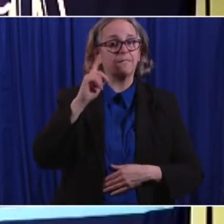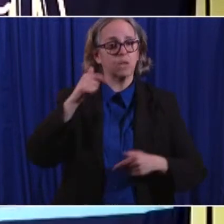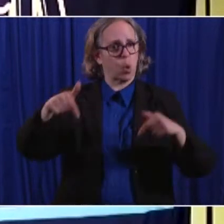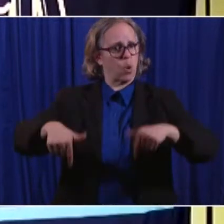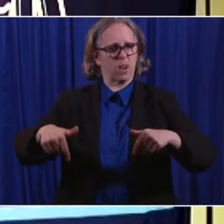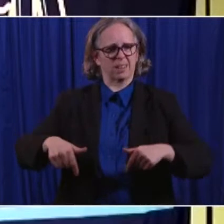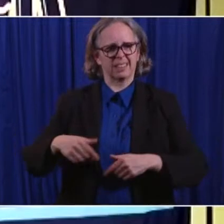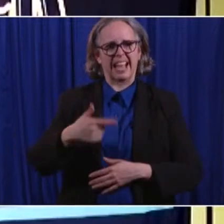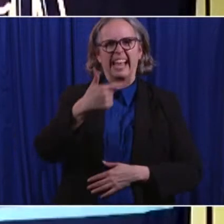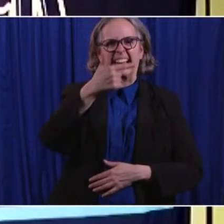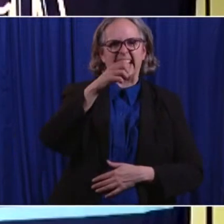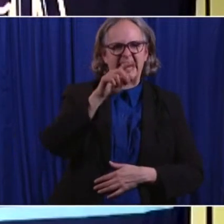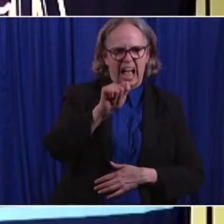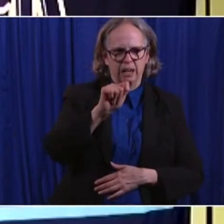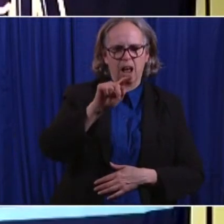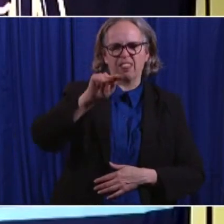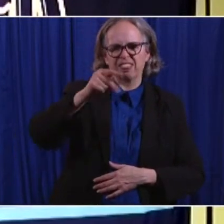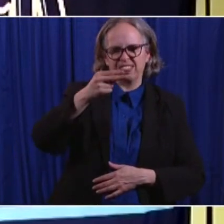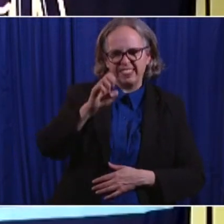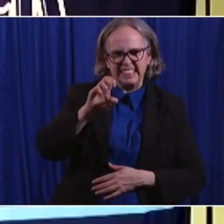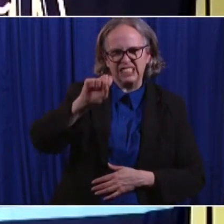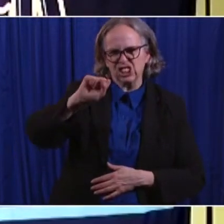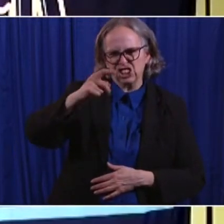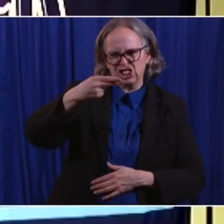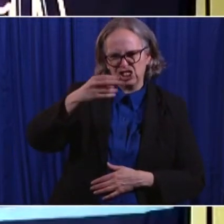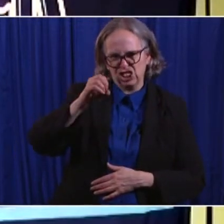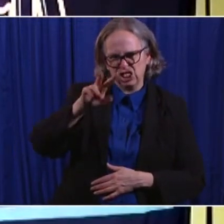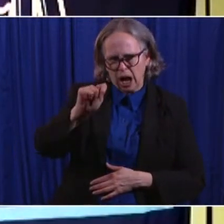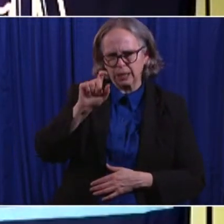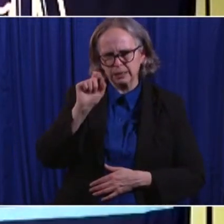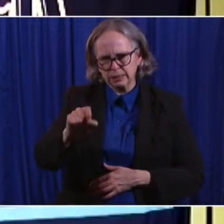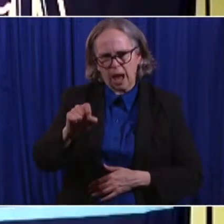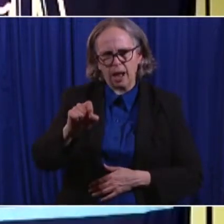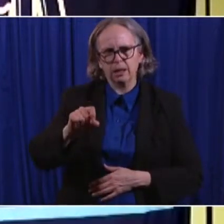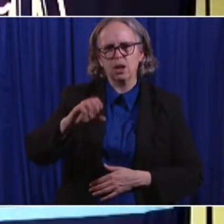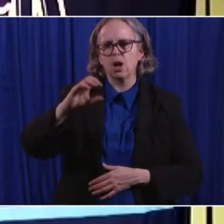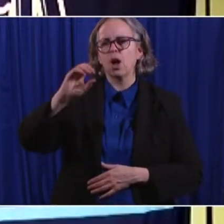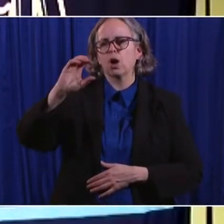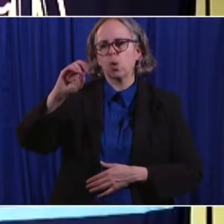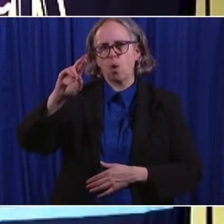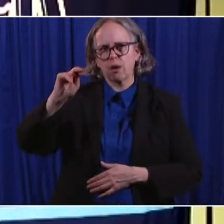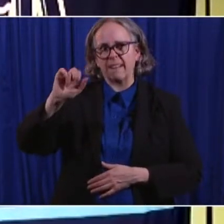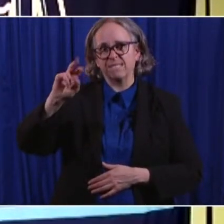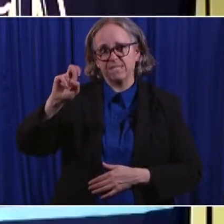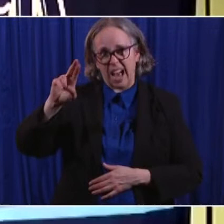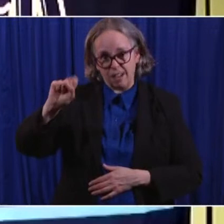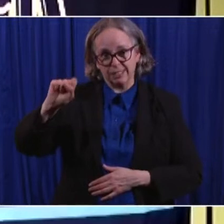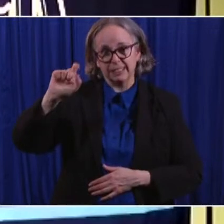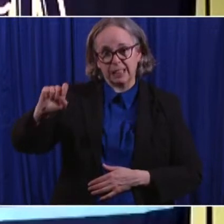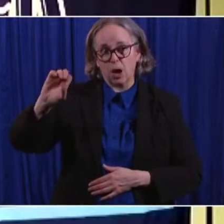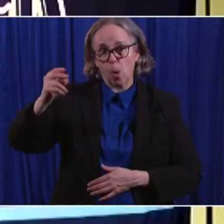gettheshot.coronavirus.ohio.gov, where people can find resources to find a provider and book an appointment.